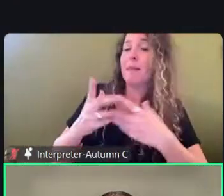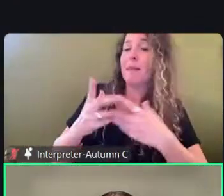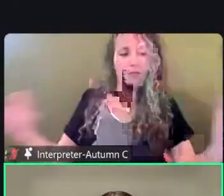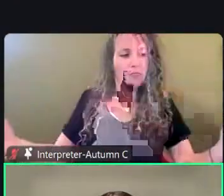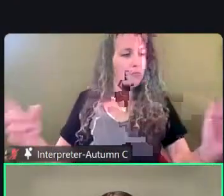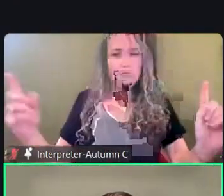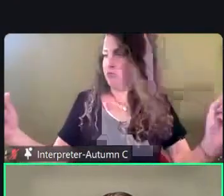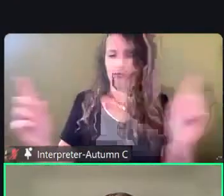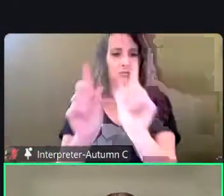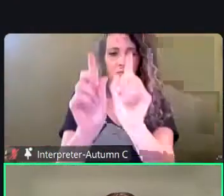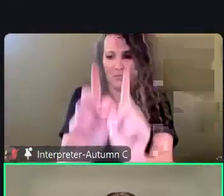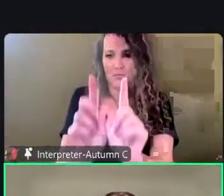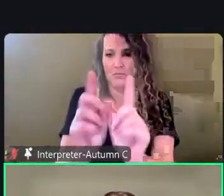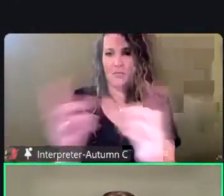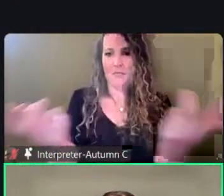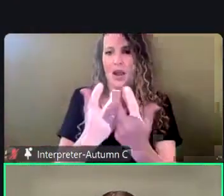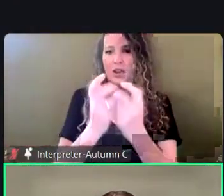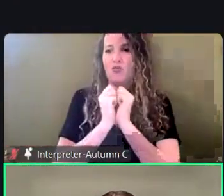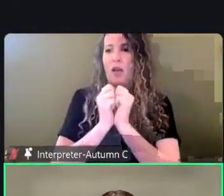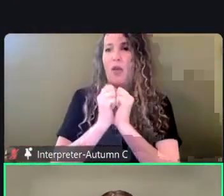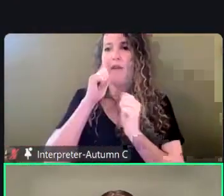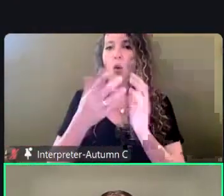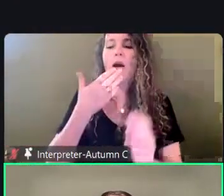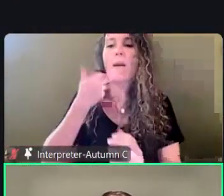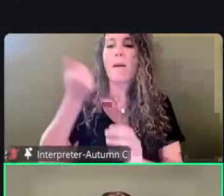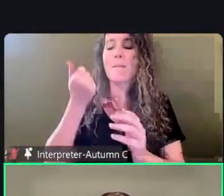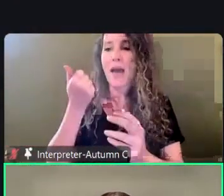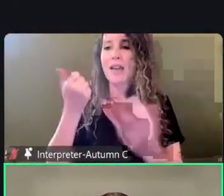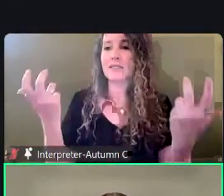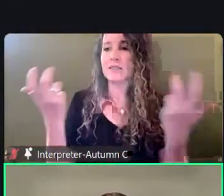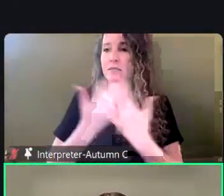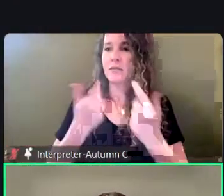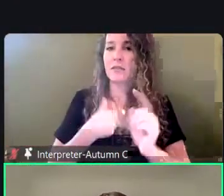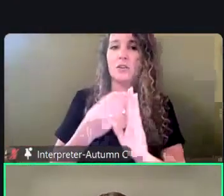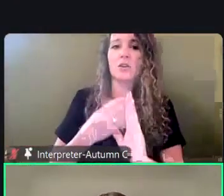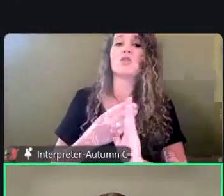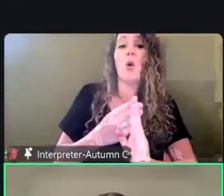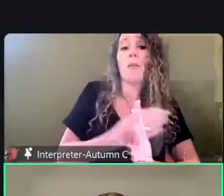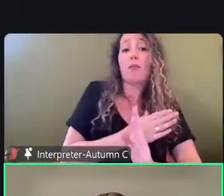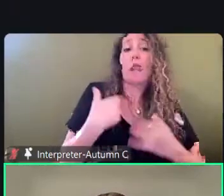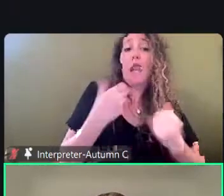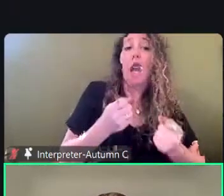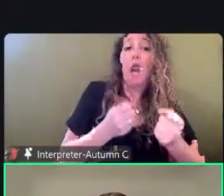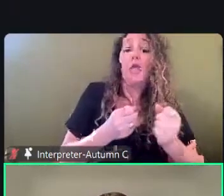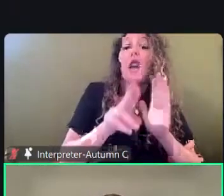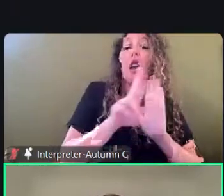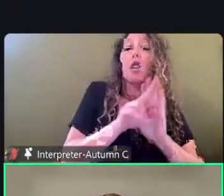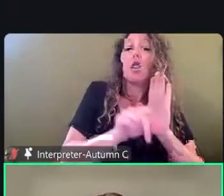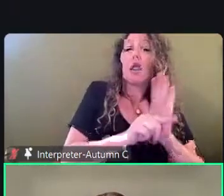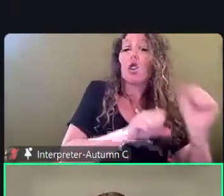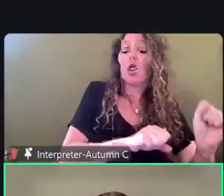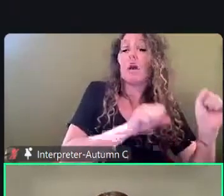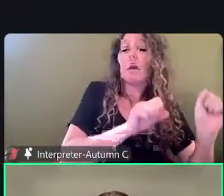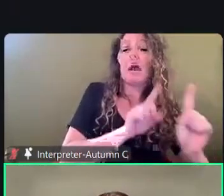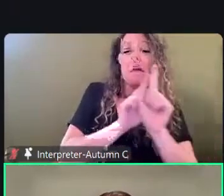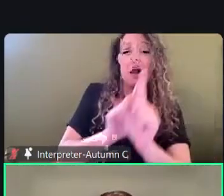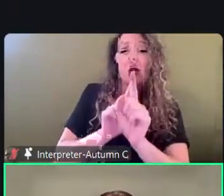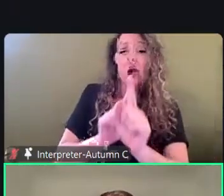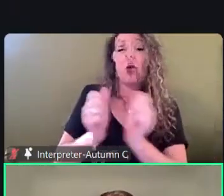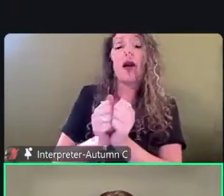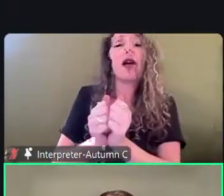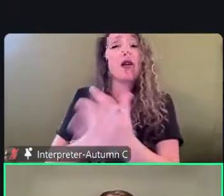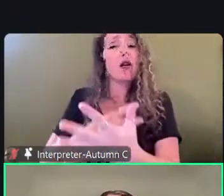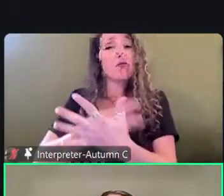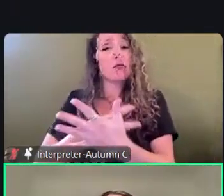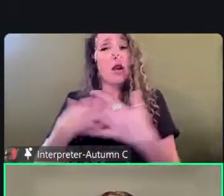for best fits. So what those pairings ended up looking like is pre-health undergraduate students could be paired with mentors who were graduate health